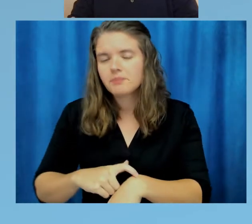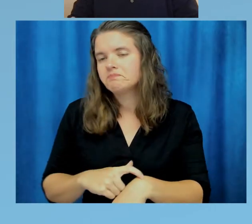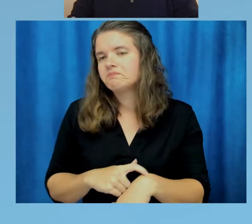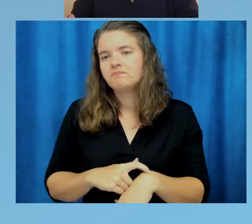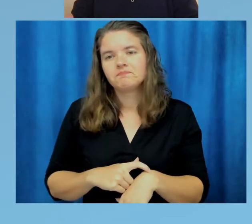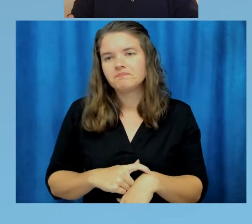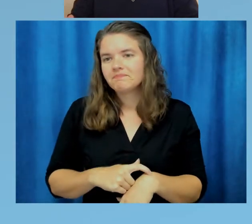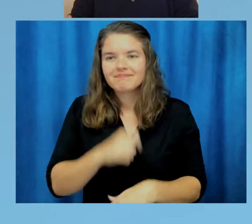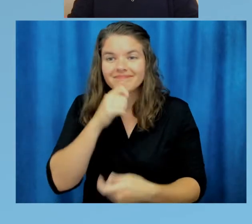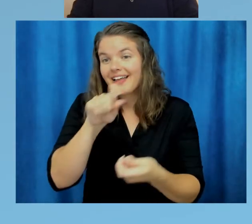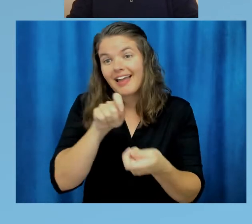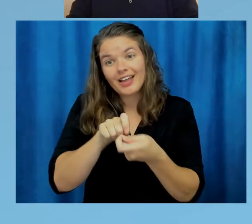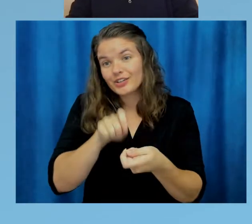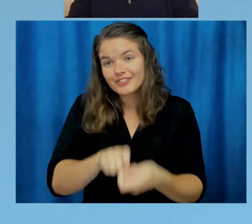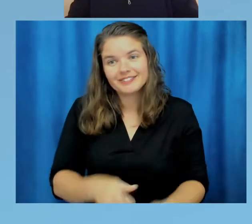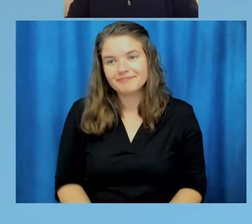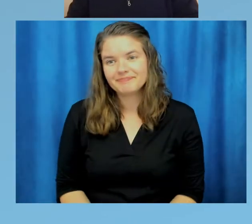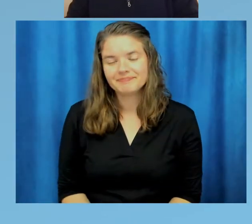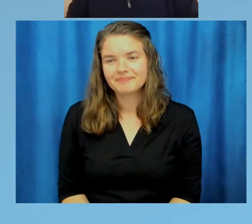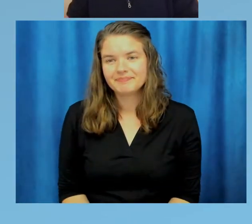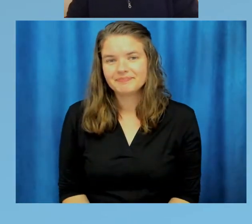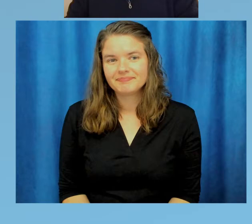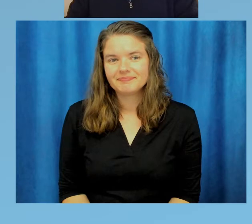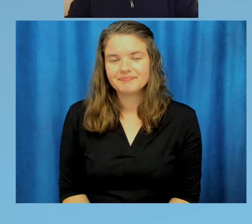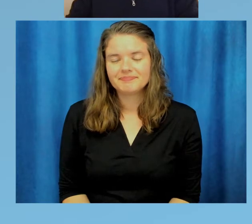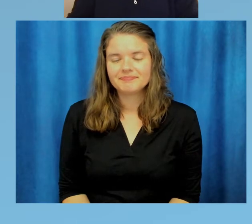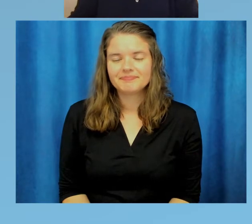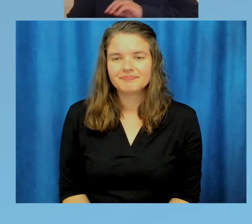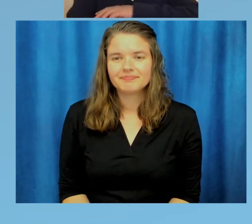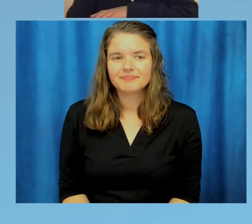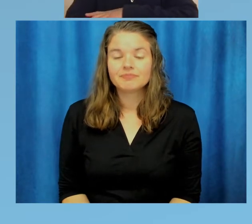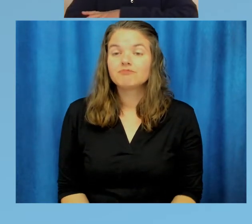of the time, it's just simply not accurate.